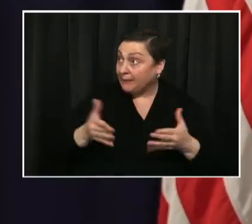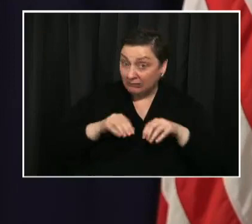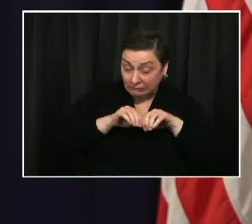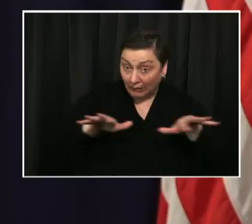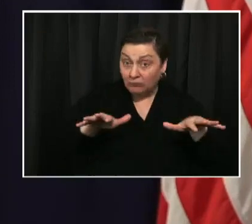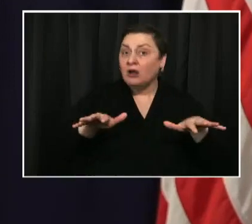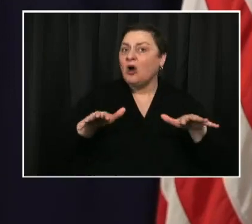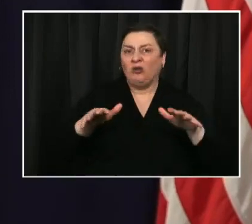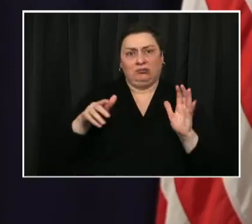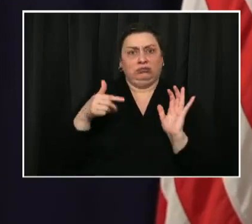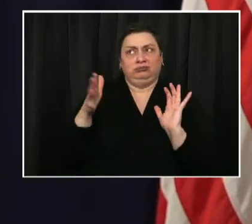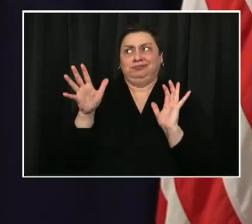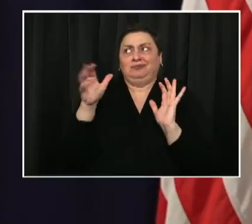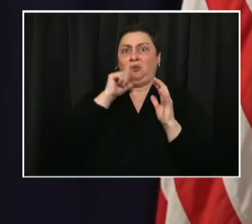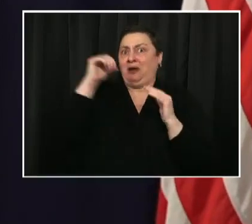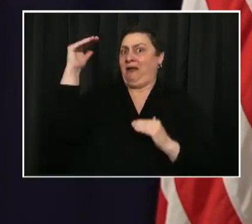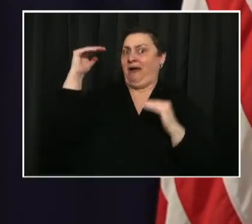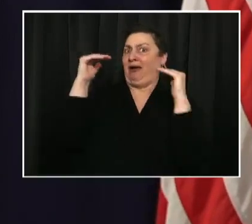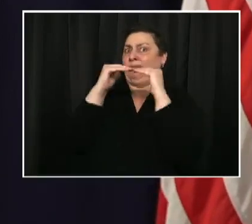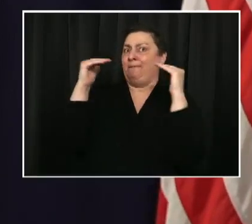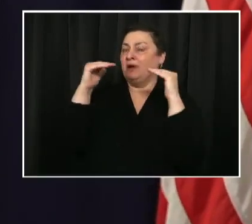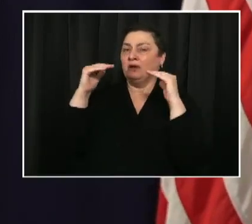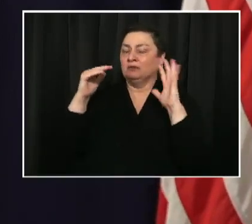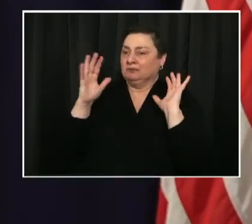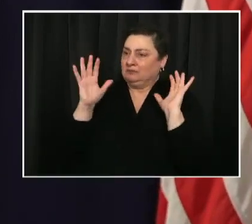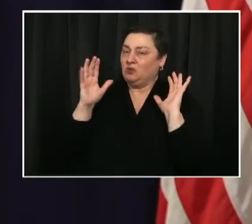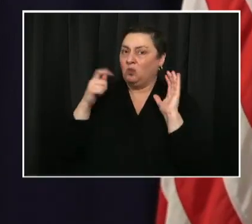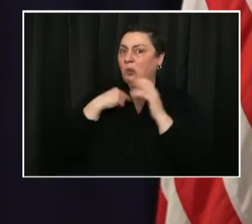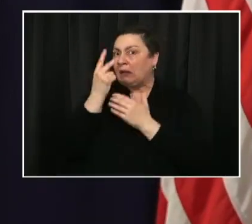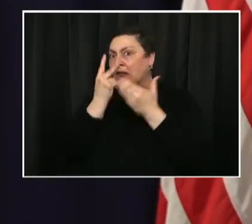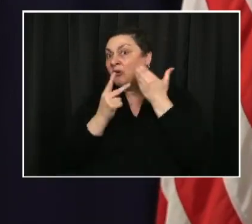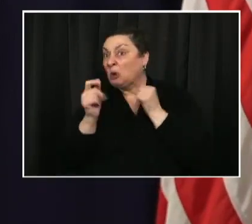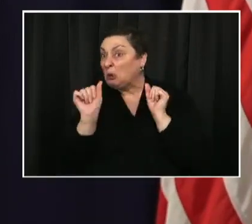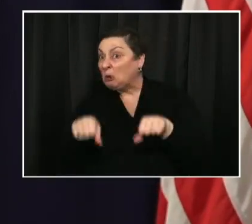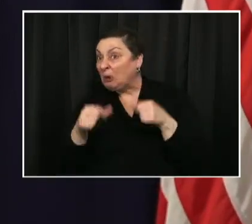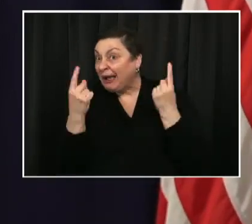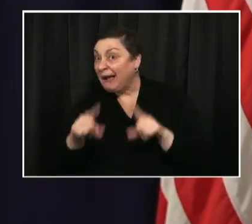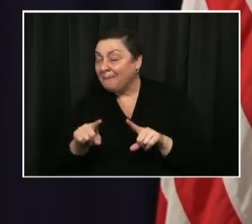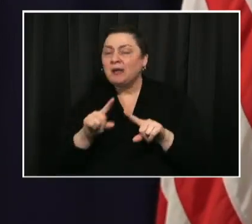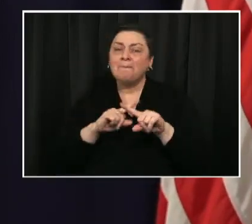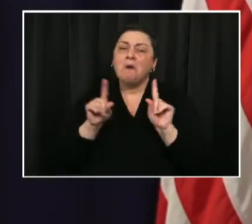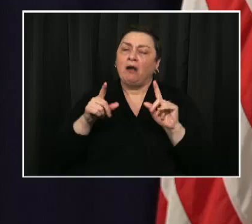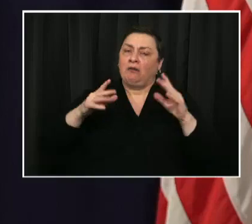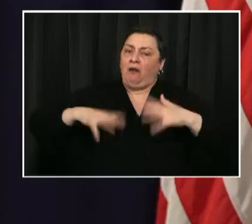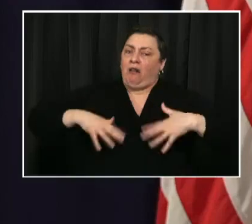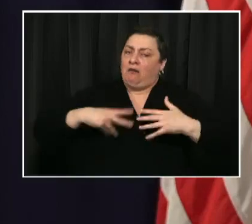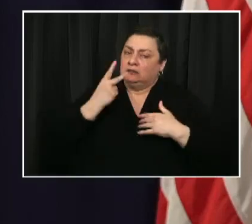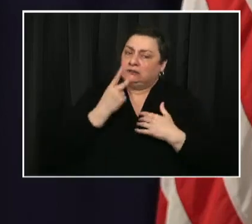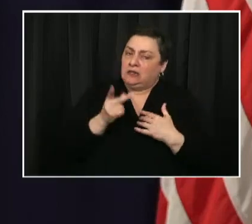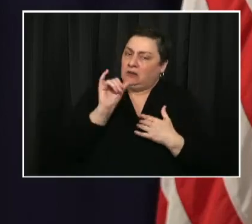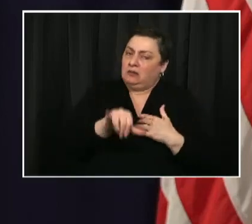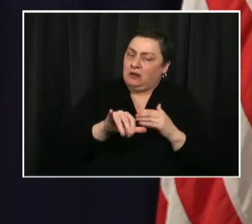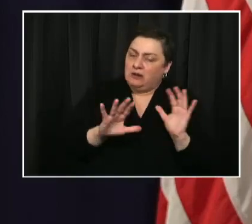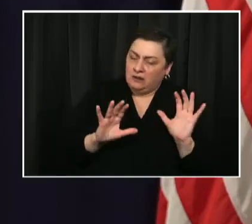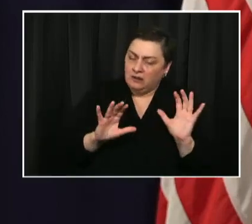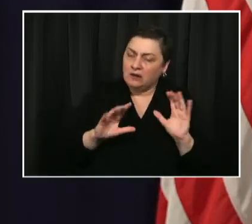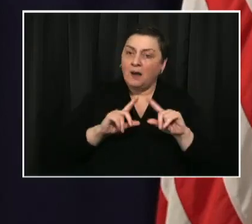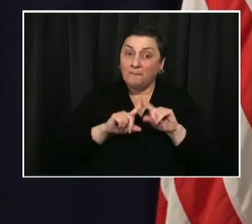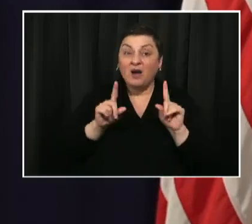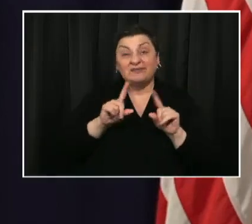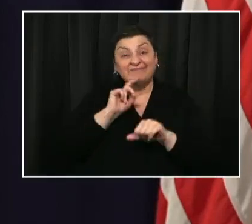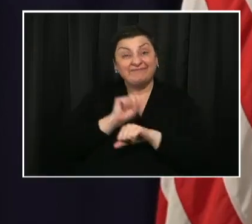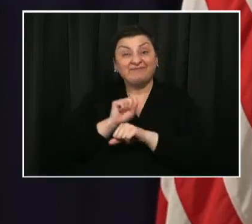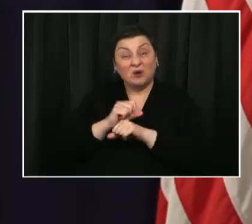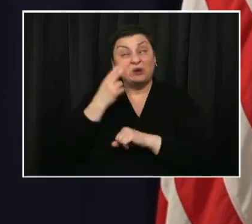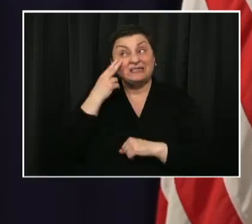haven't quite kept up with the rate we estimated could happen. So that is certainly good to see at this point, but we are seeing an increase in prevalence of